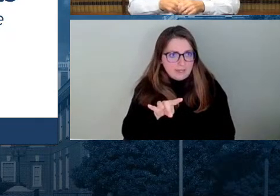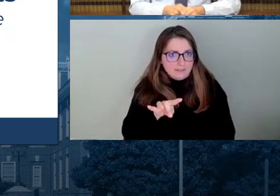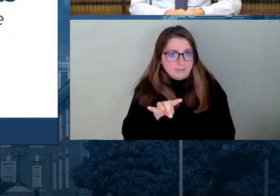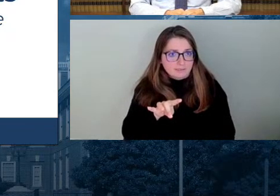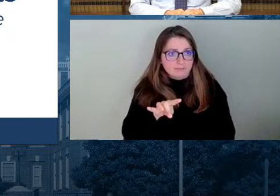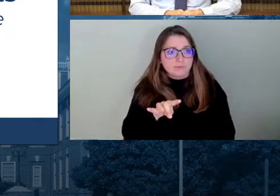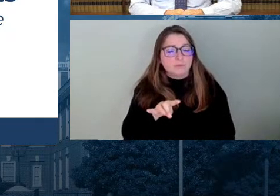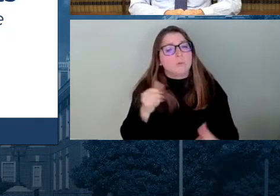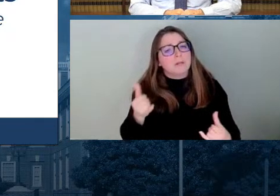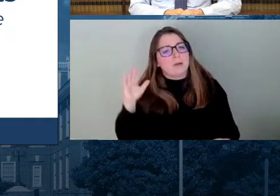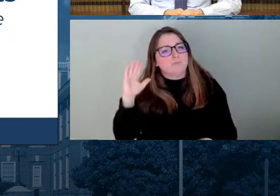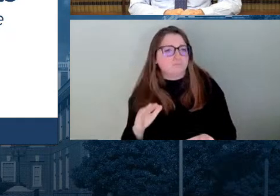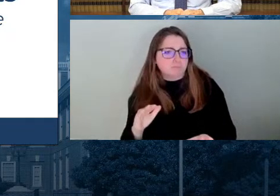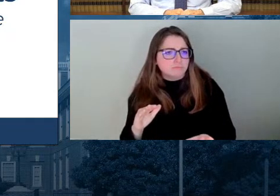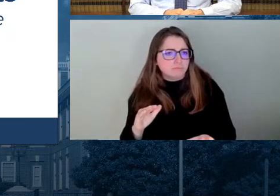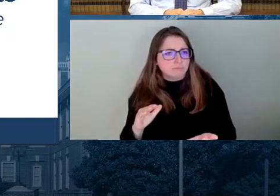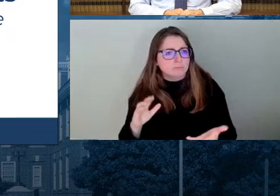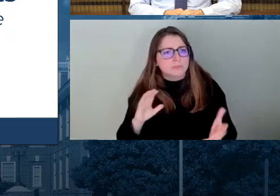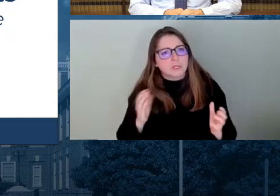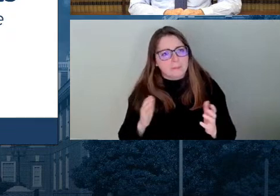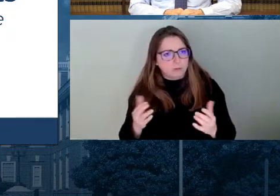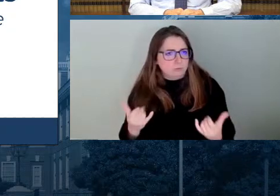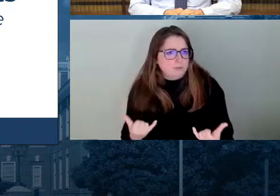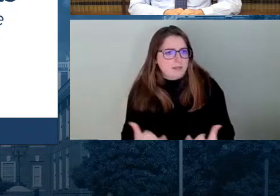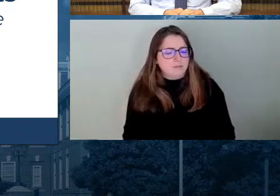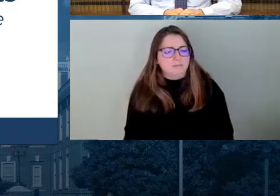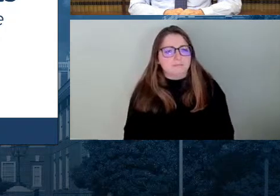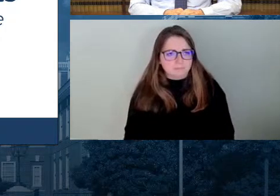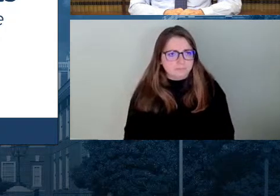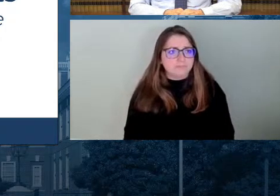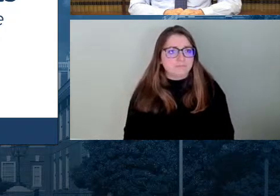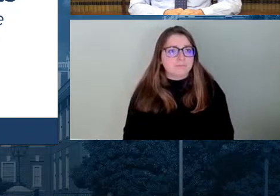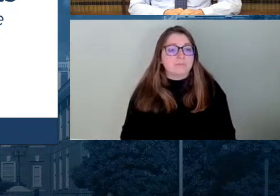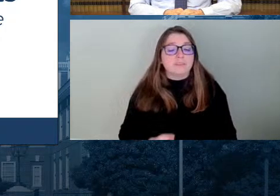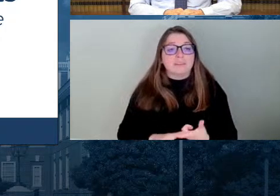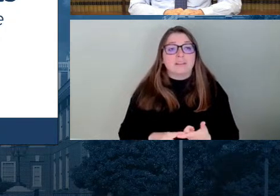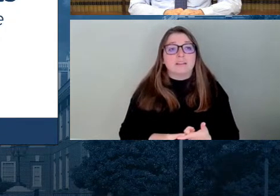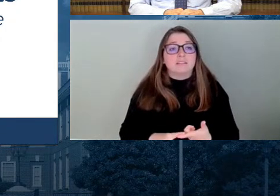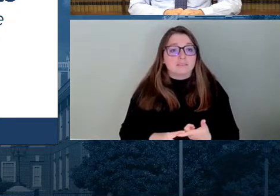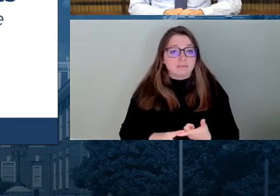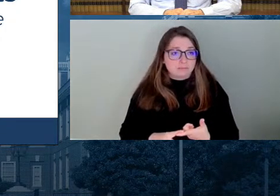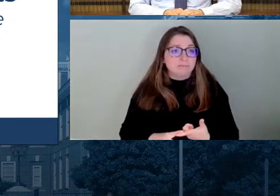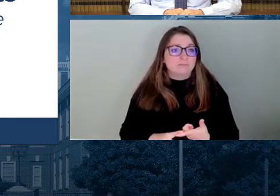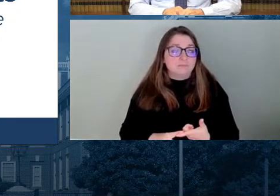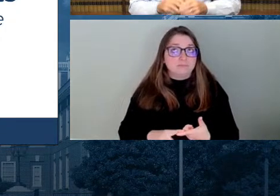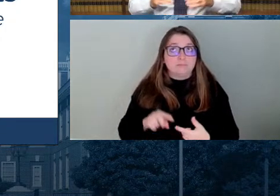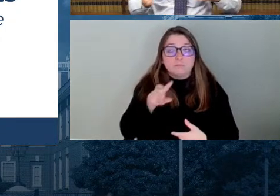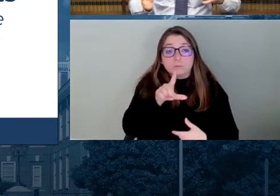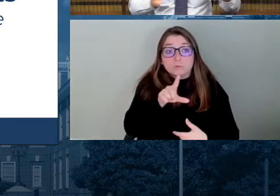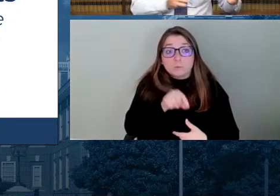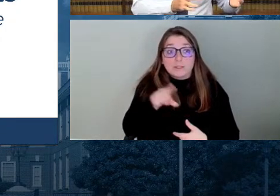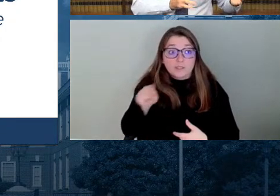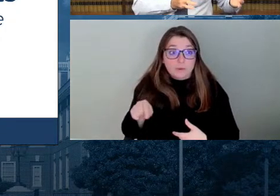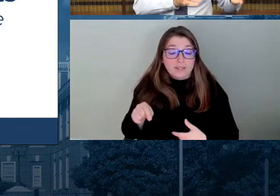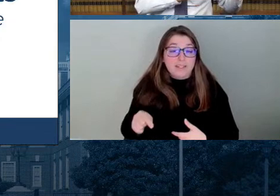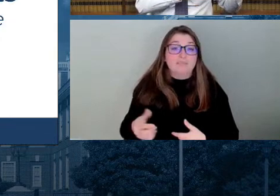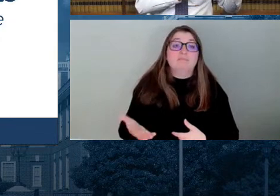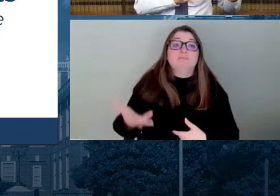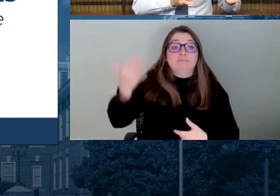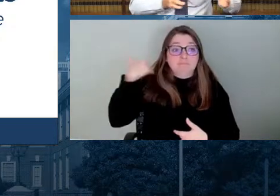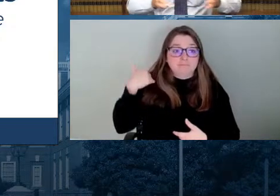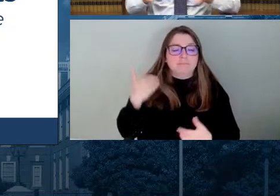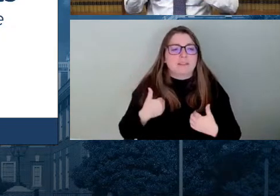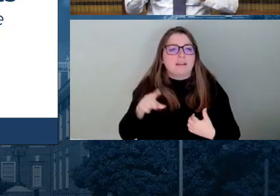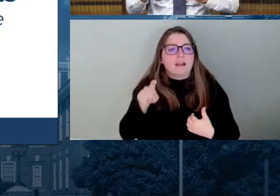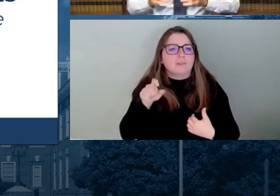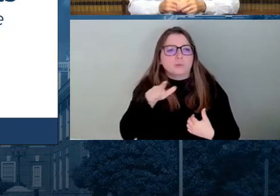than where it is today, and then 127 back in 2020. In 2020, this was